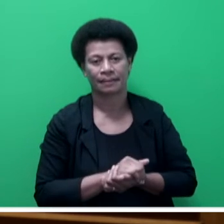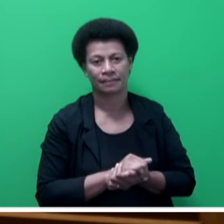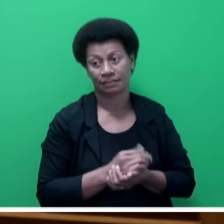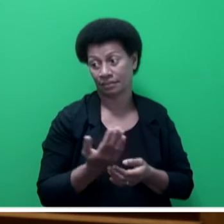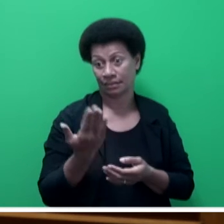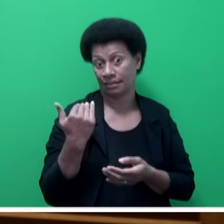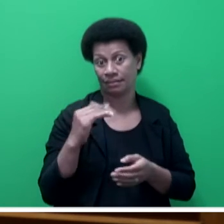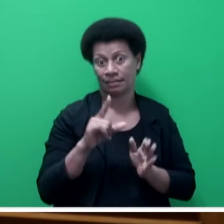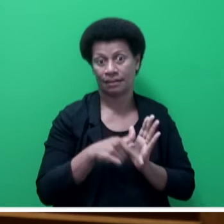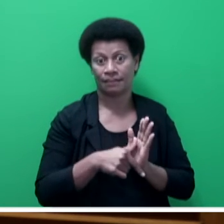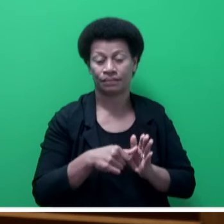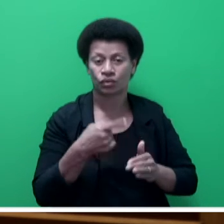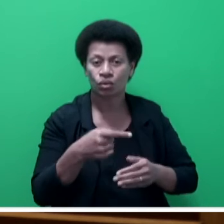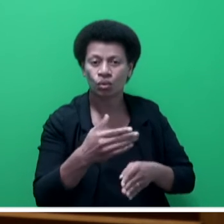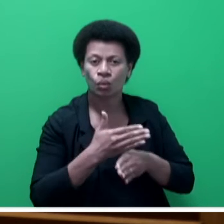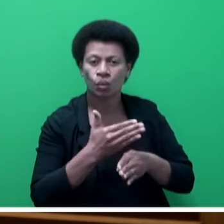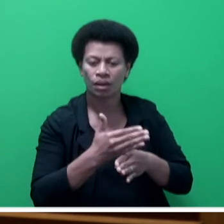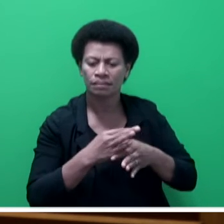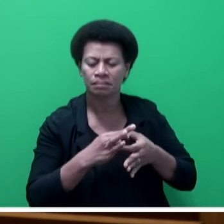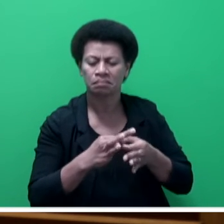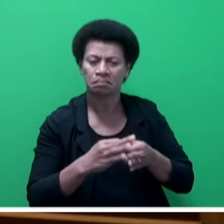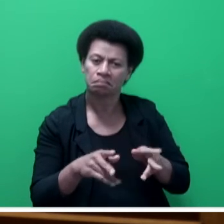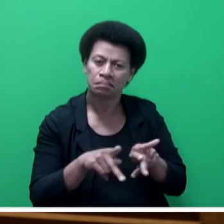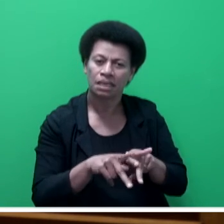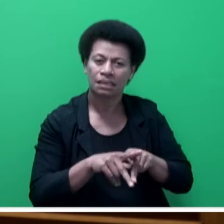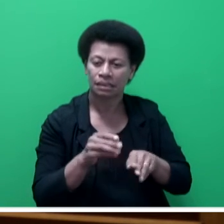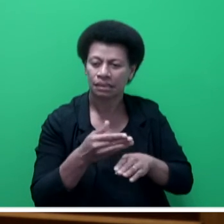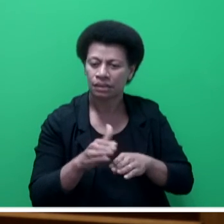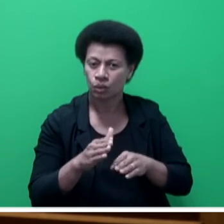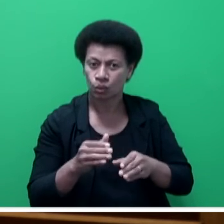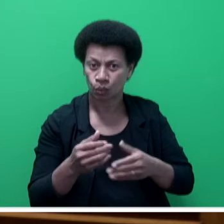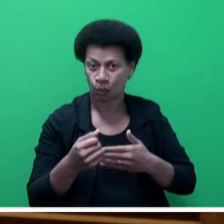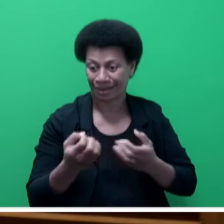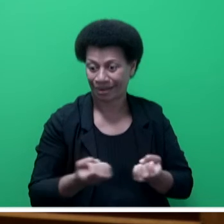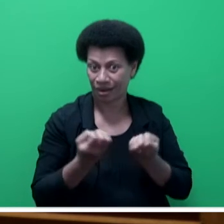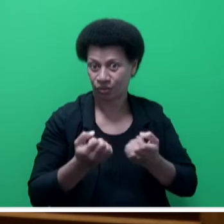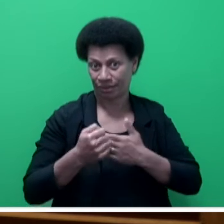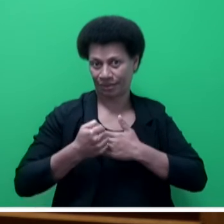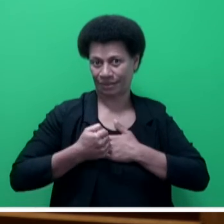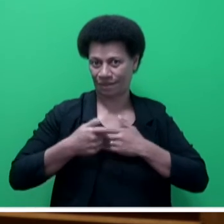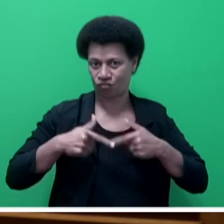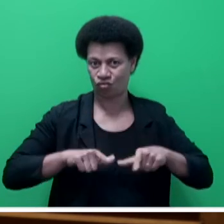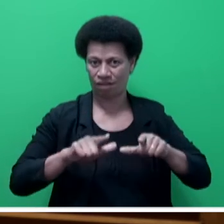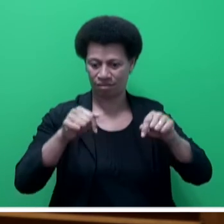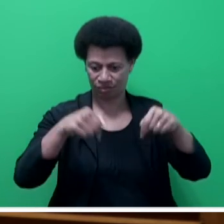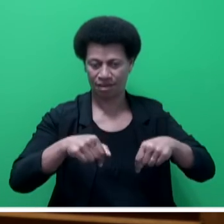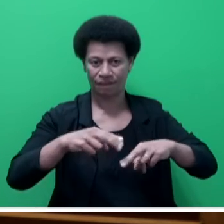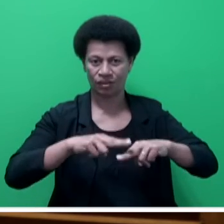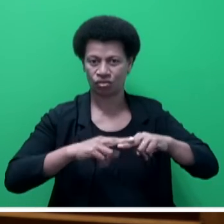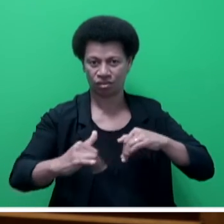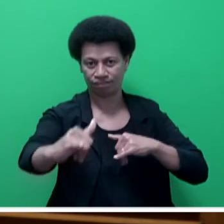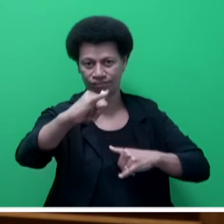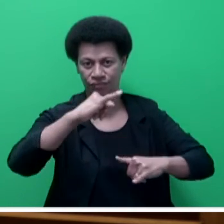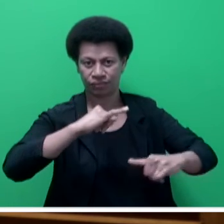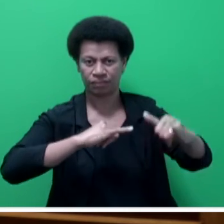to work with our industry partners to find new ways to encourage safe travel to Fiji. For instance, there's a program